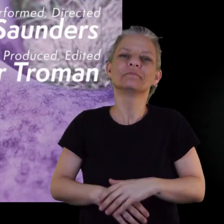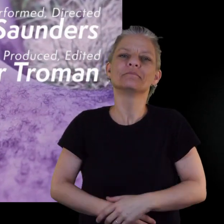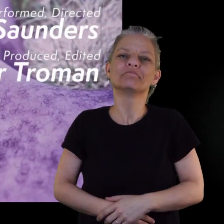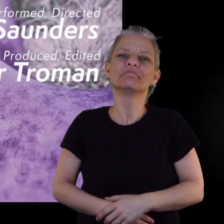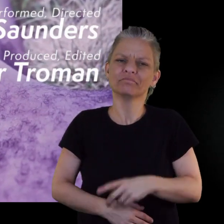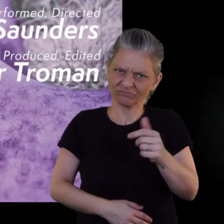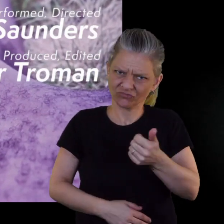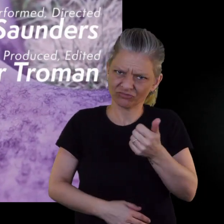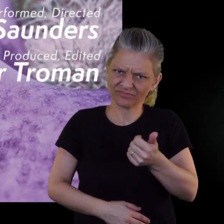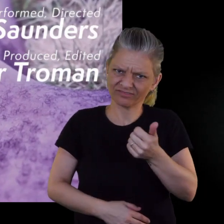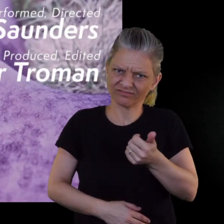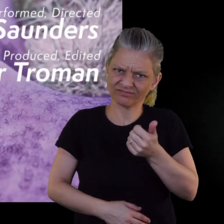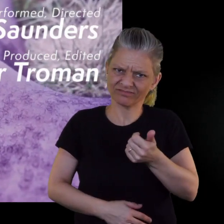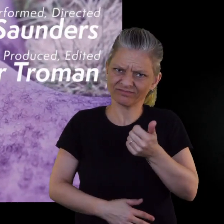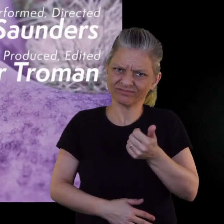You're right, Sammy.